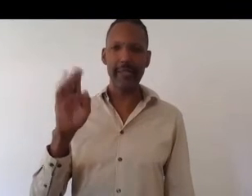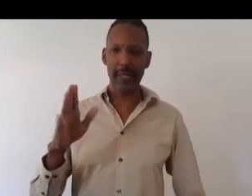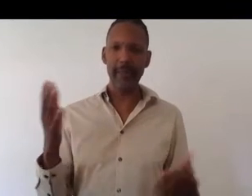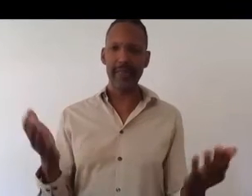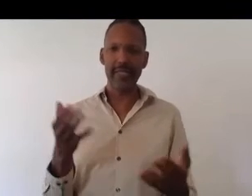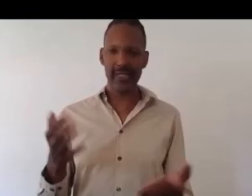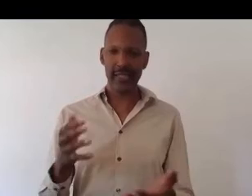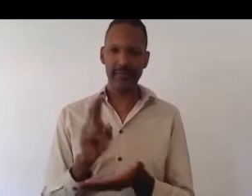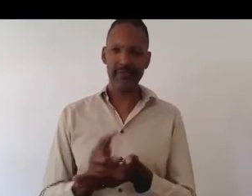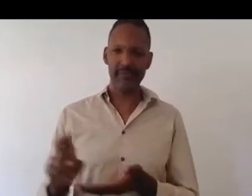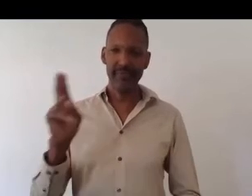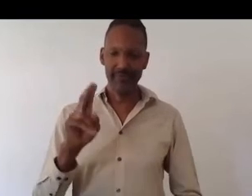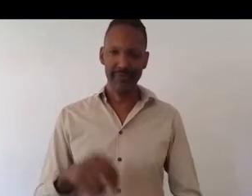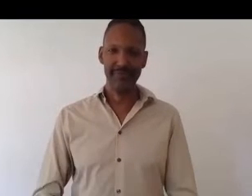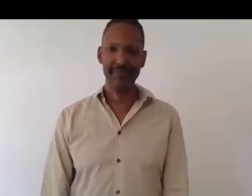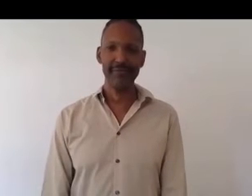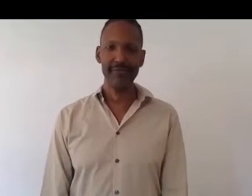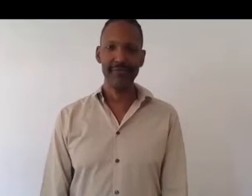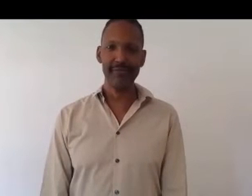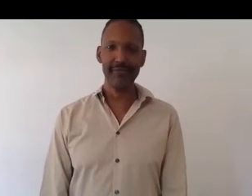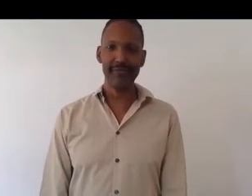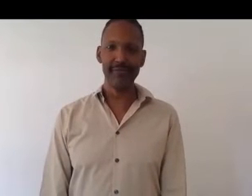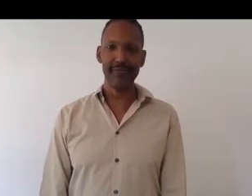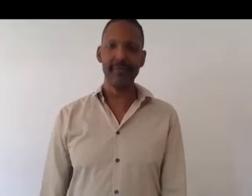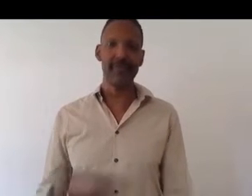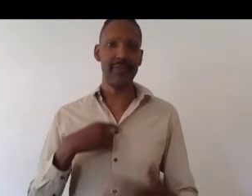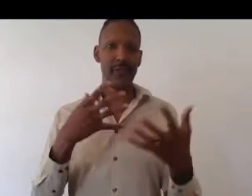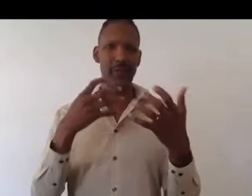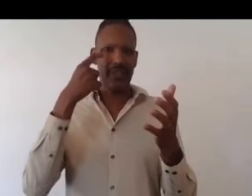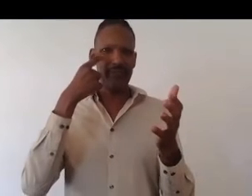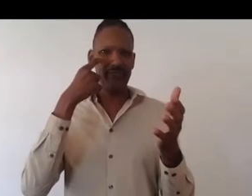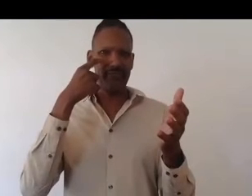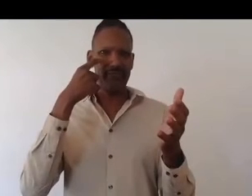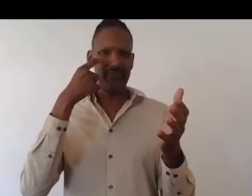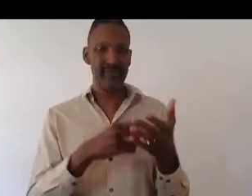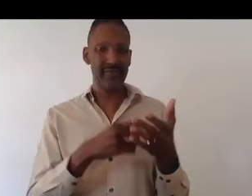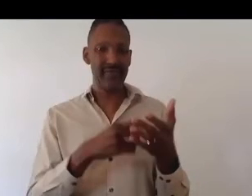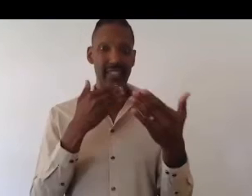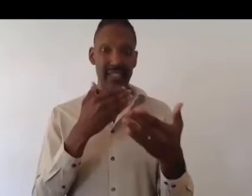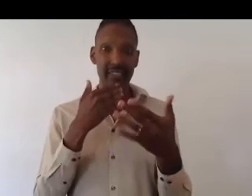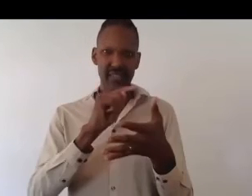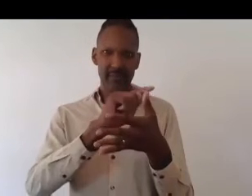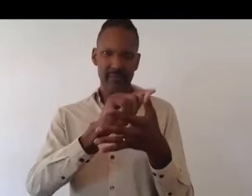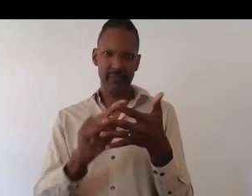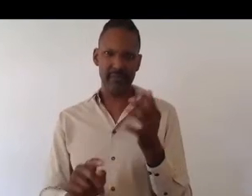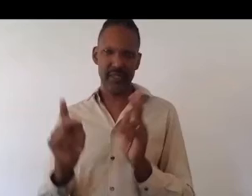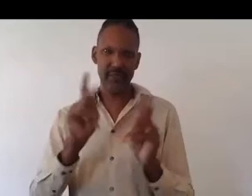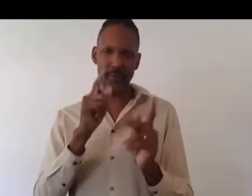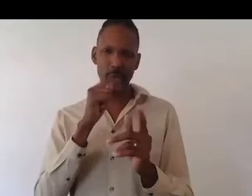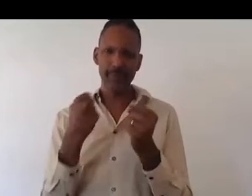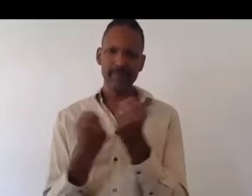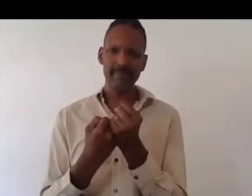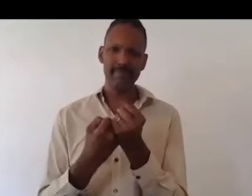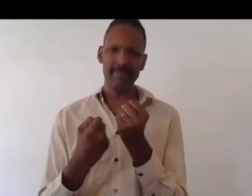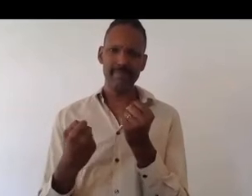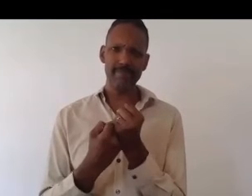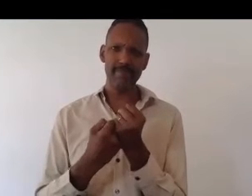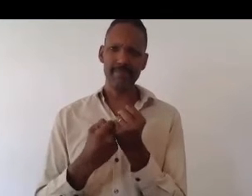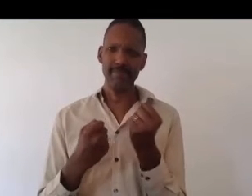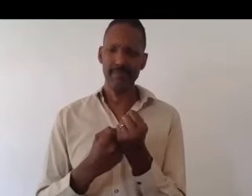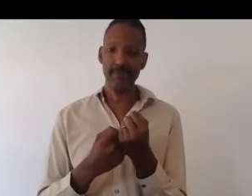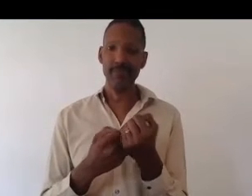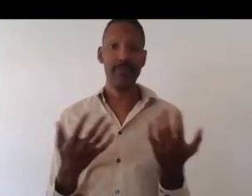to thank a couple people for their role on the work that I have been doing and many